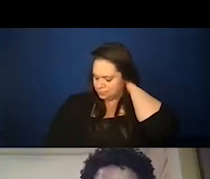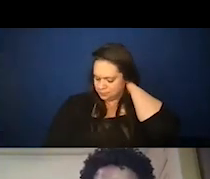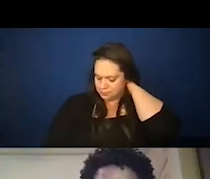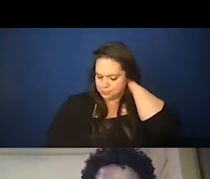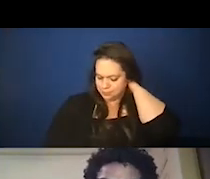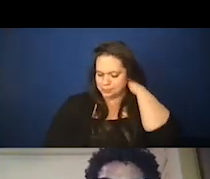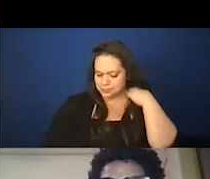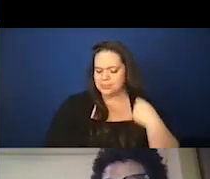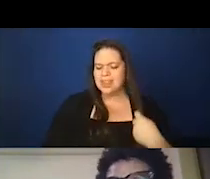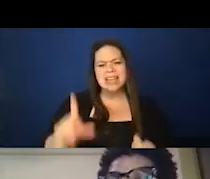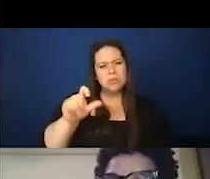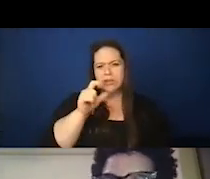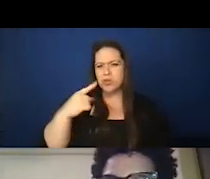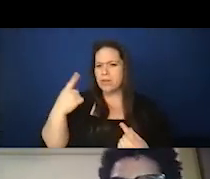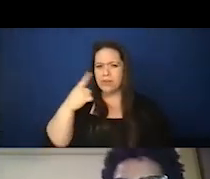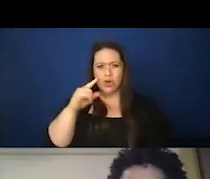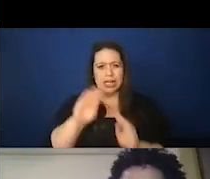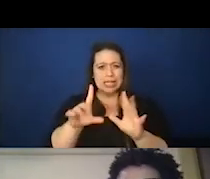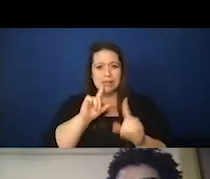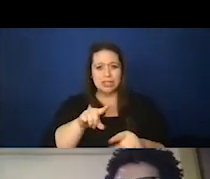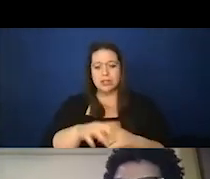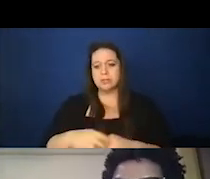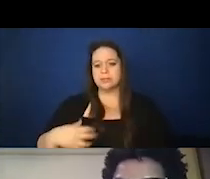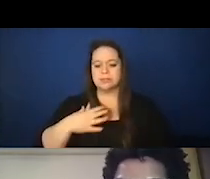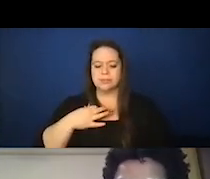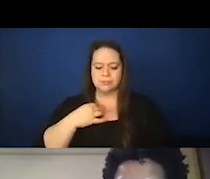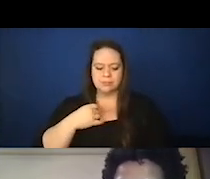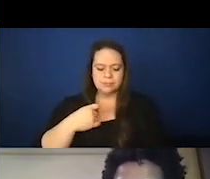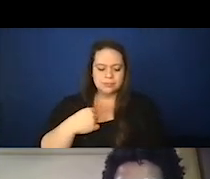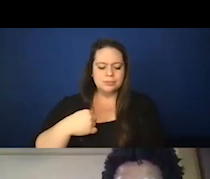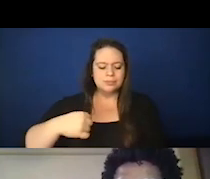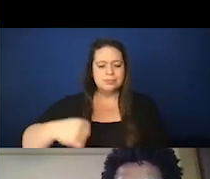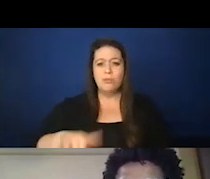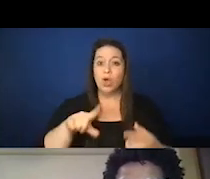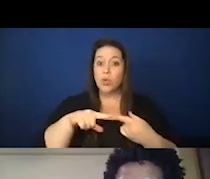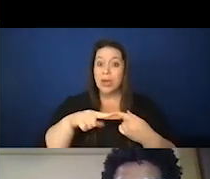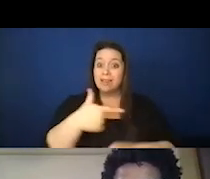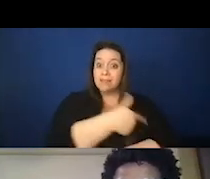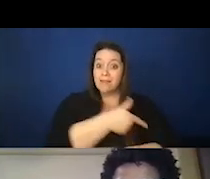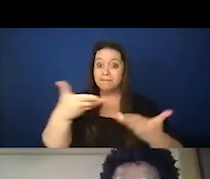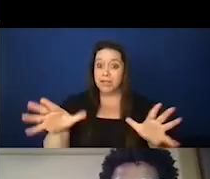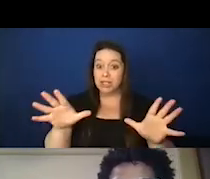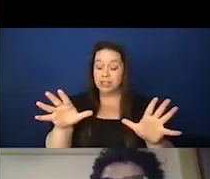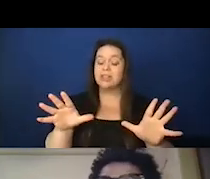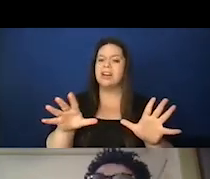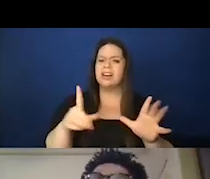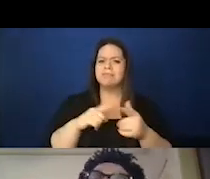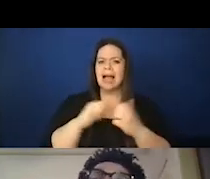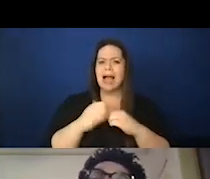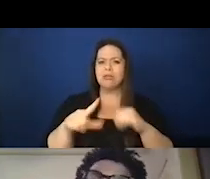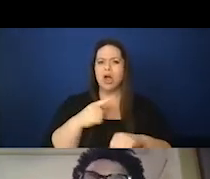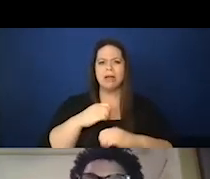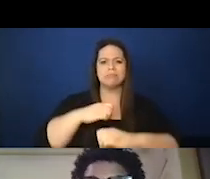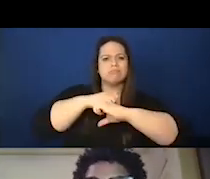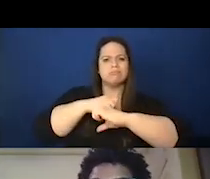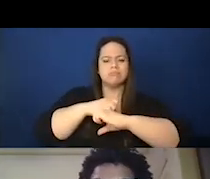to this yet. How do we know how long the vaccines will be effective for after the initial vaccination, and